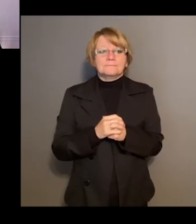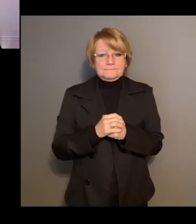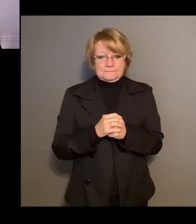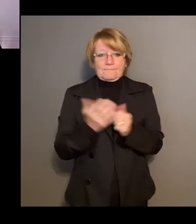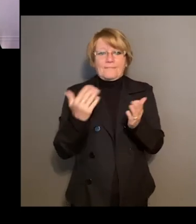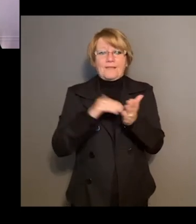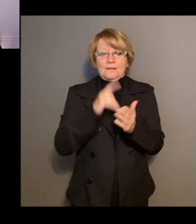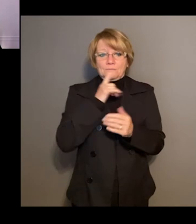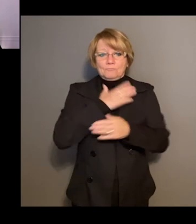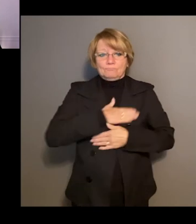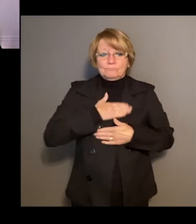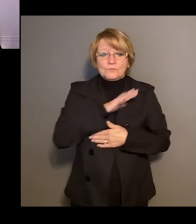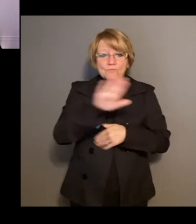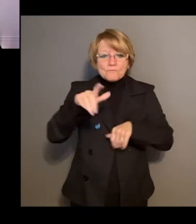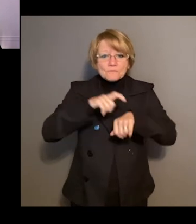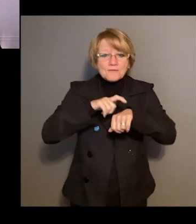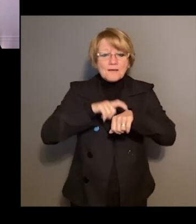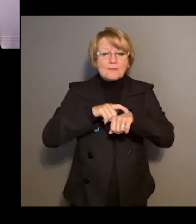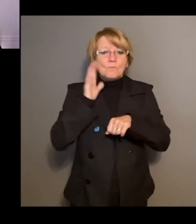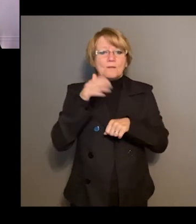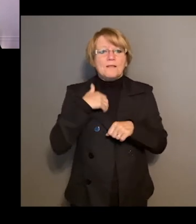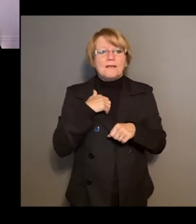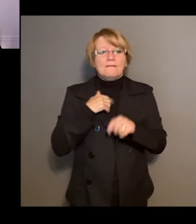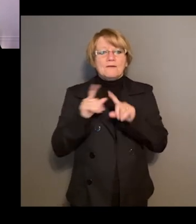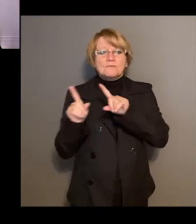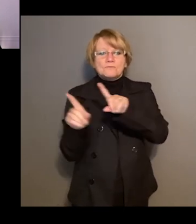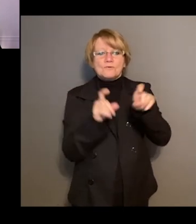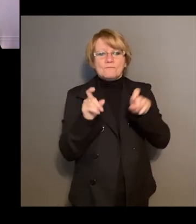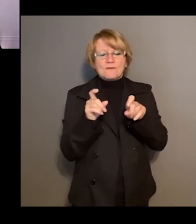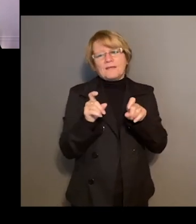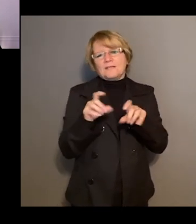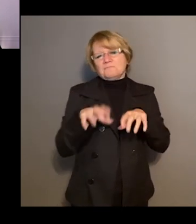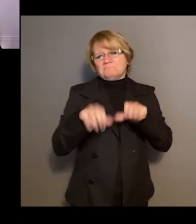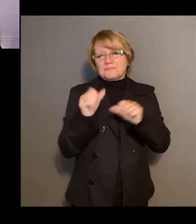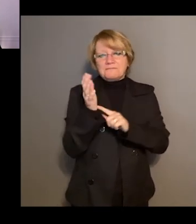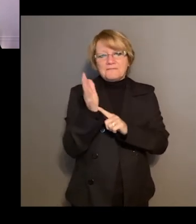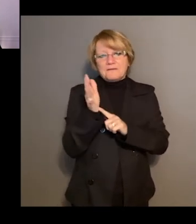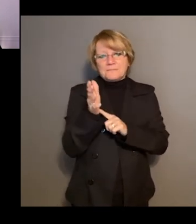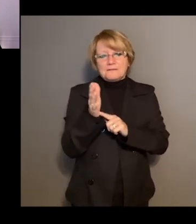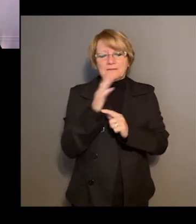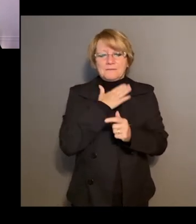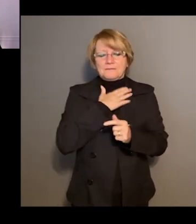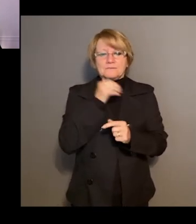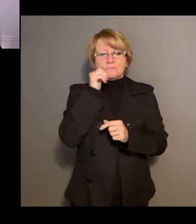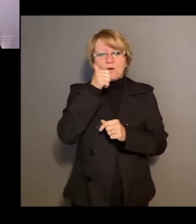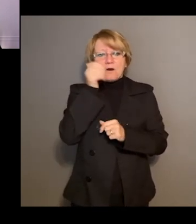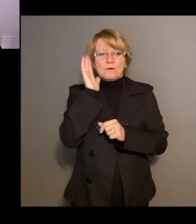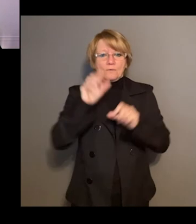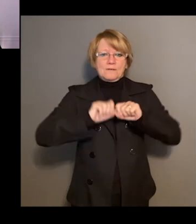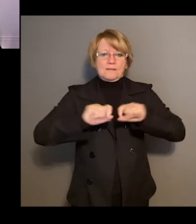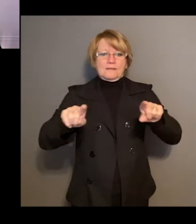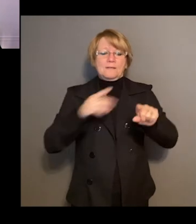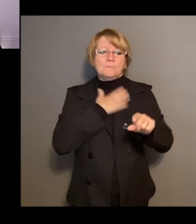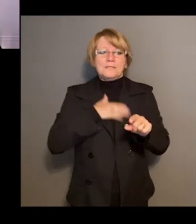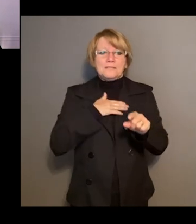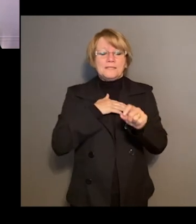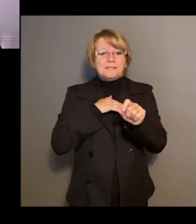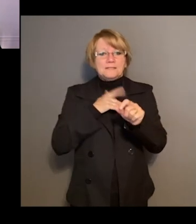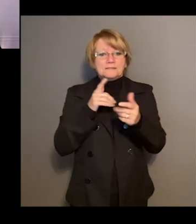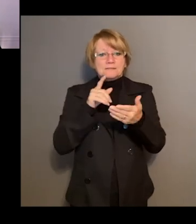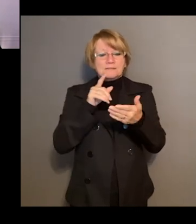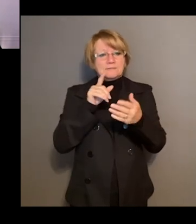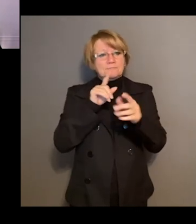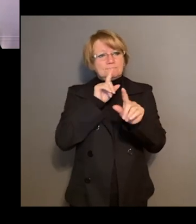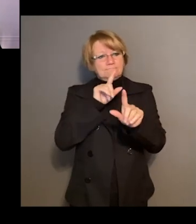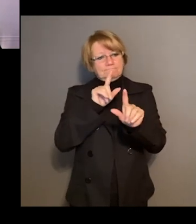Just understand that we appreciate your time and effort. There'll be a 5-minute survey that will be emailed tomorrow. If you could please fill up that survey and any perspectives or